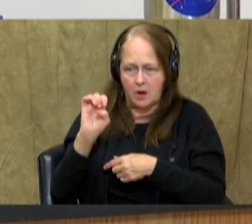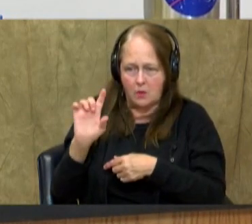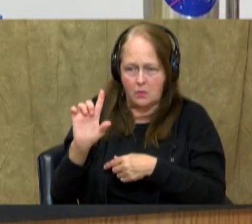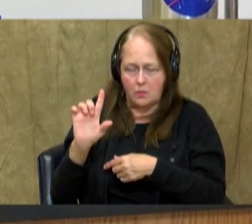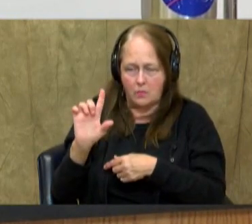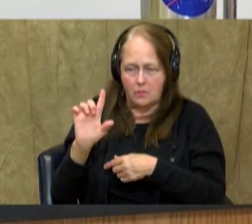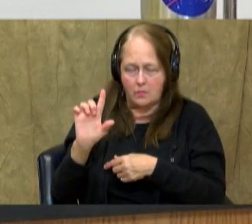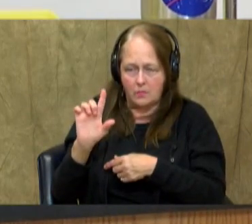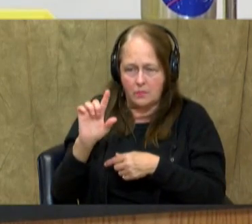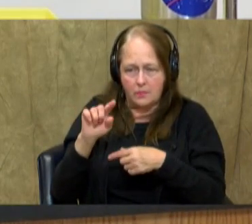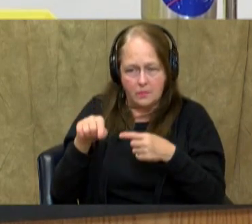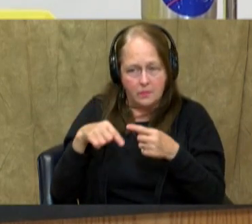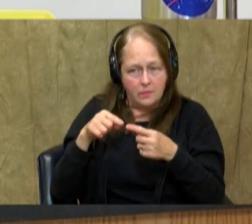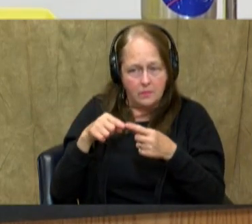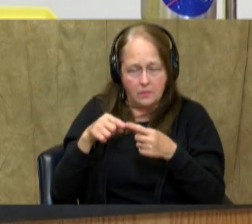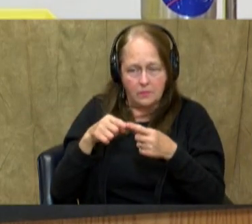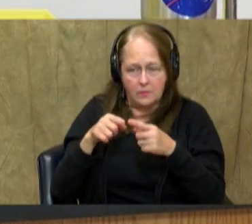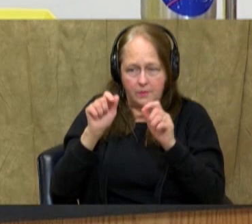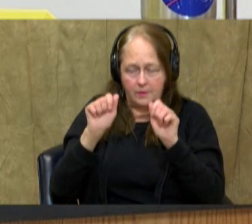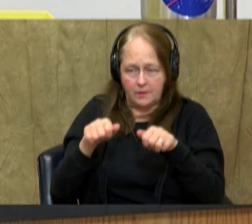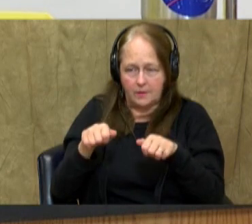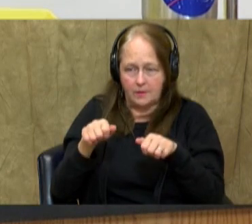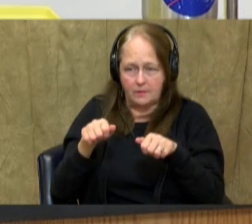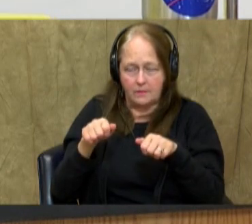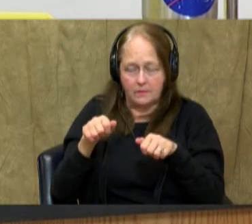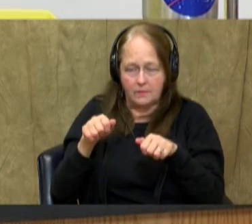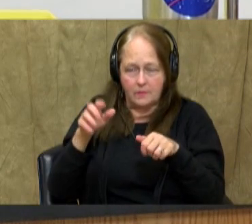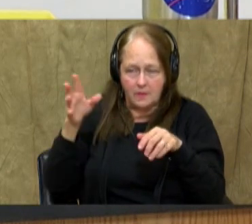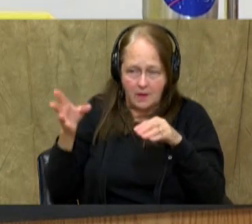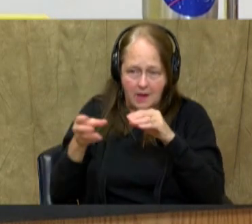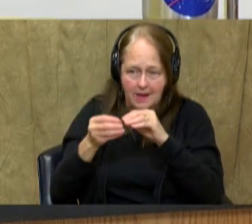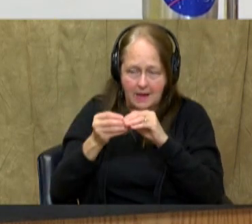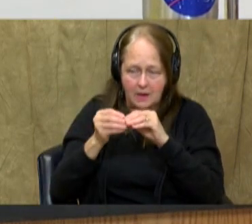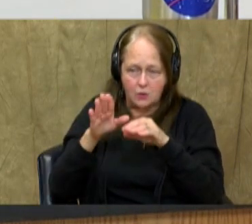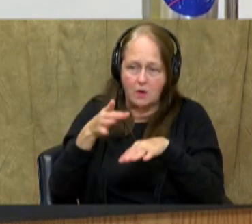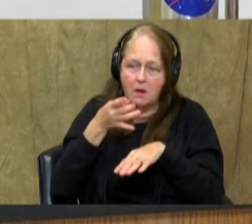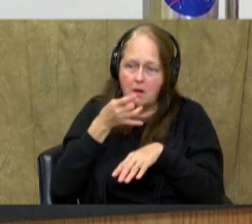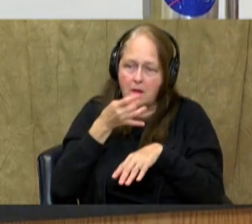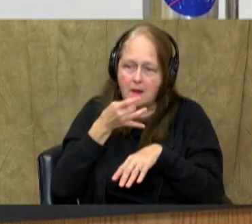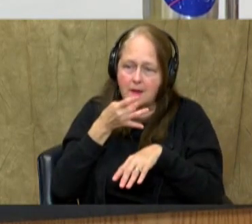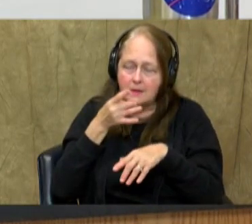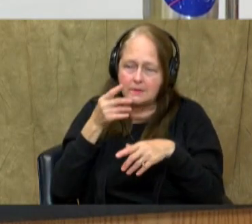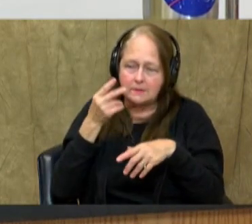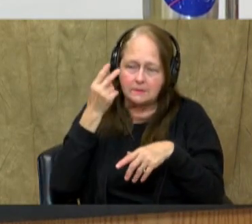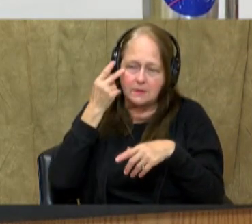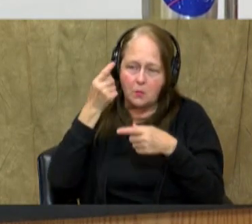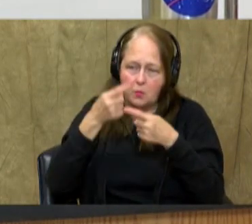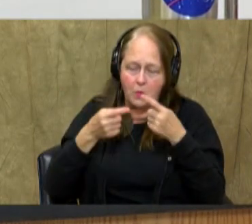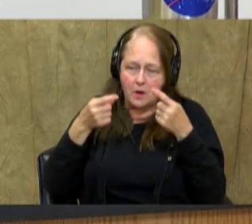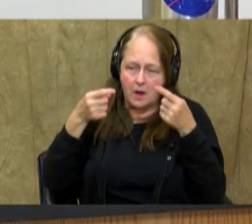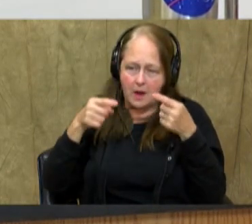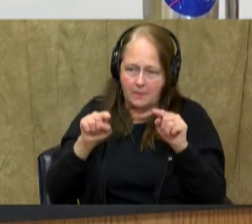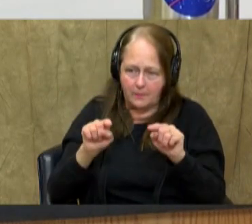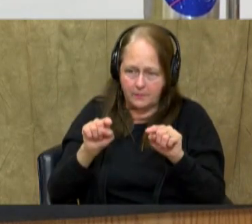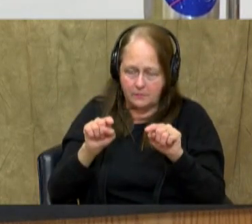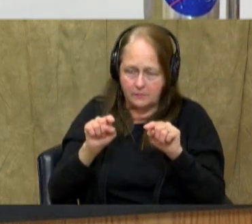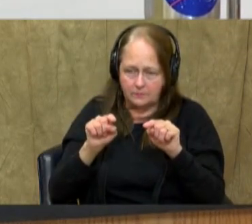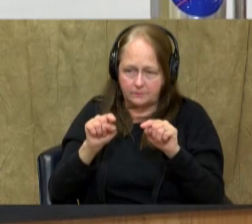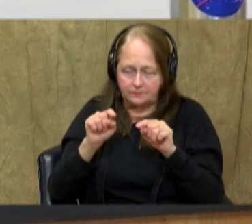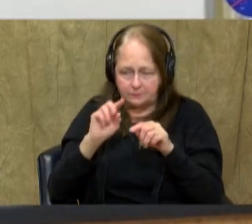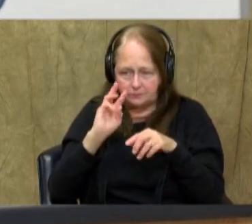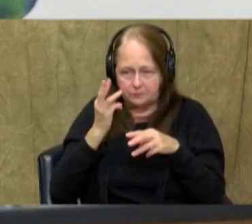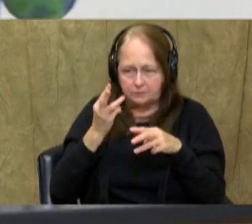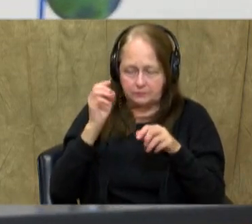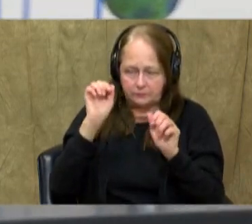But having a model like this where you can actually add your light and see what happens isn't always practical. We